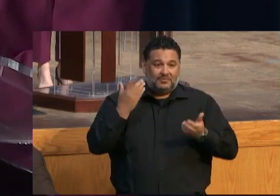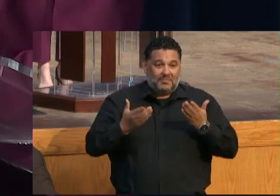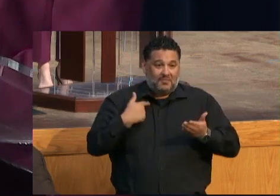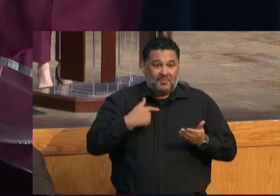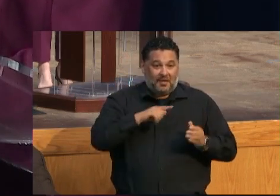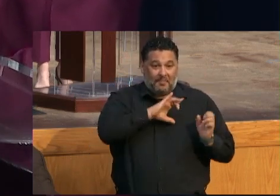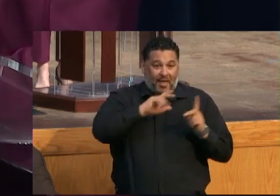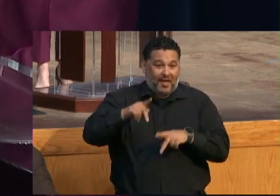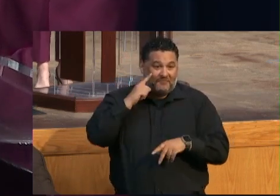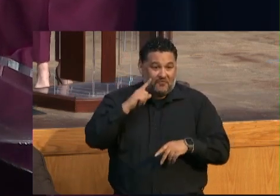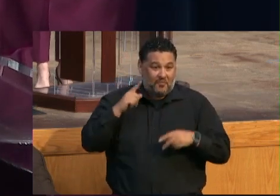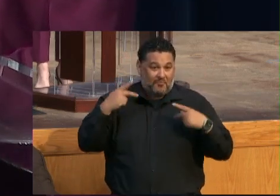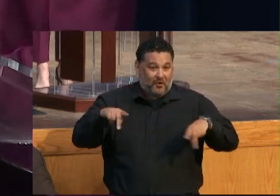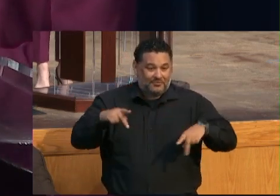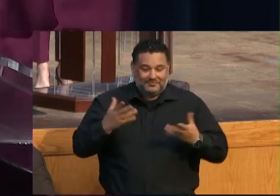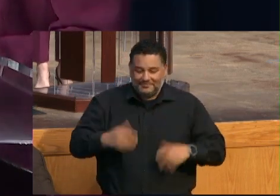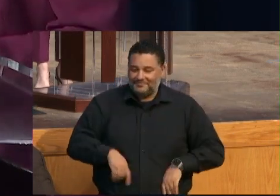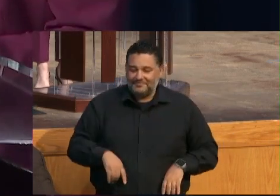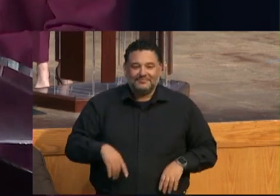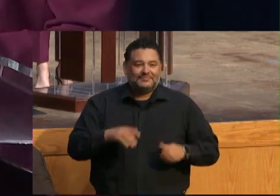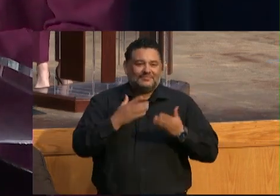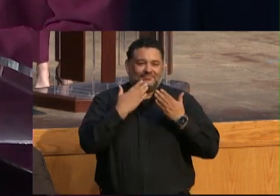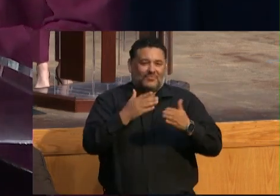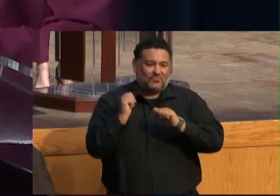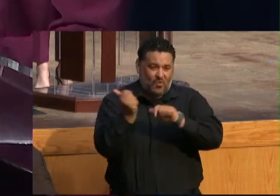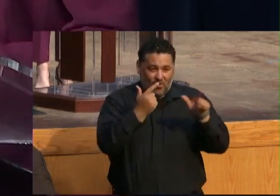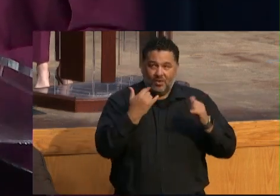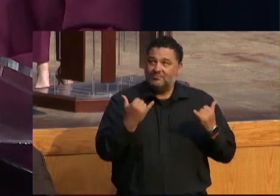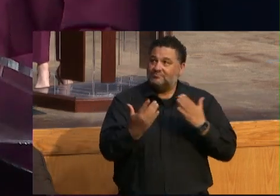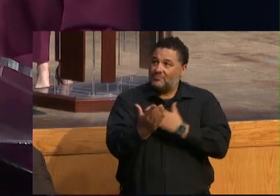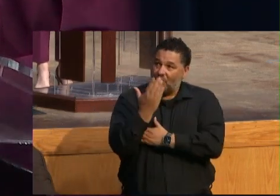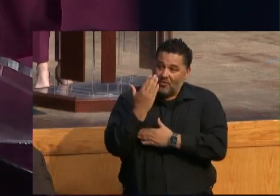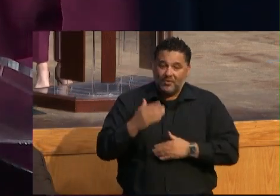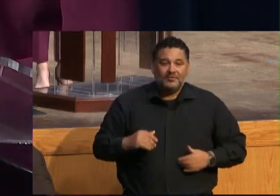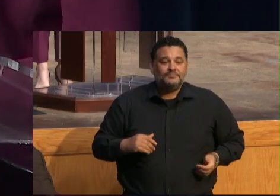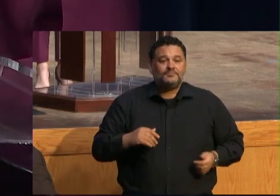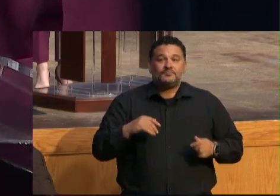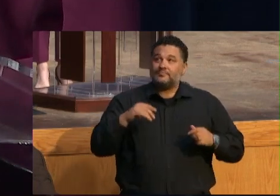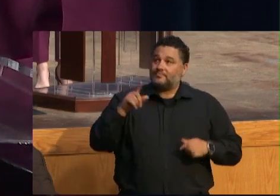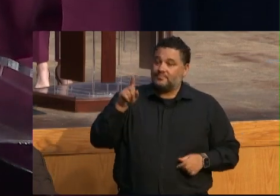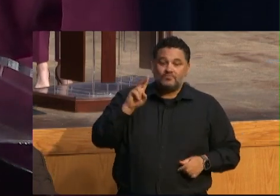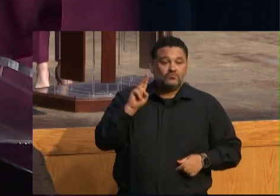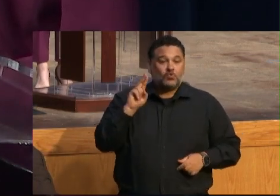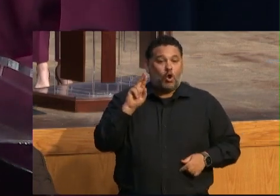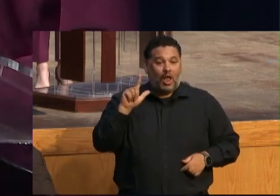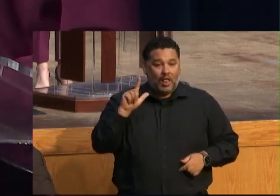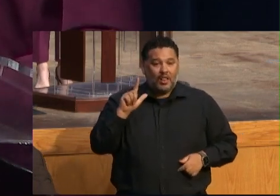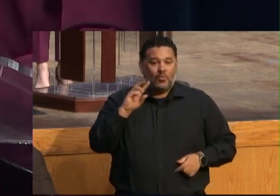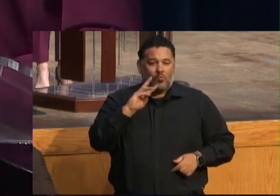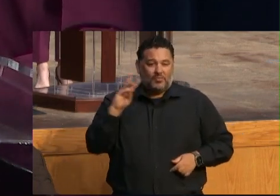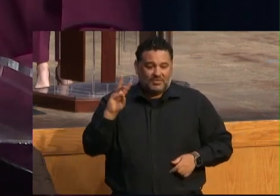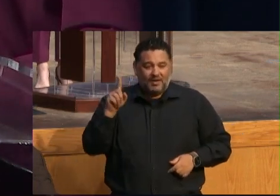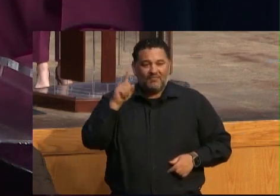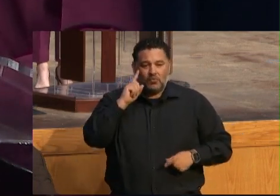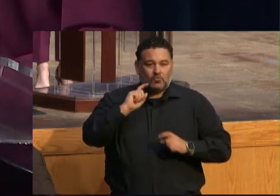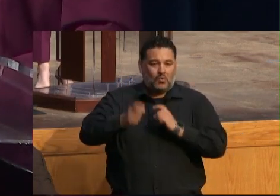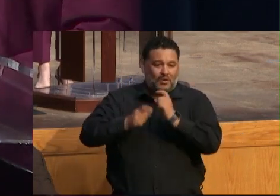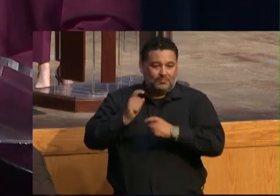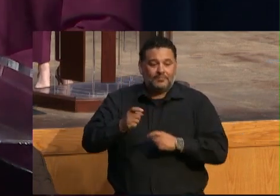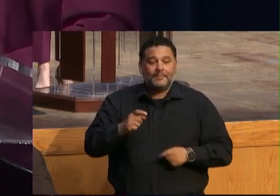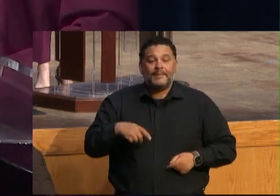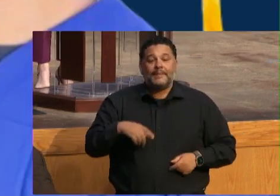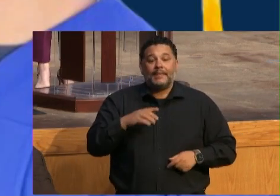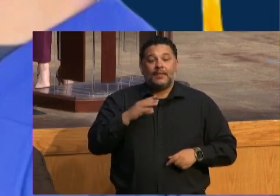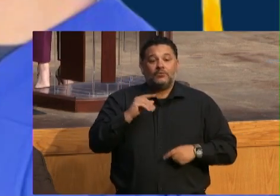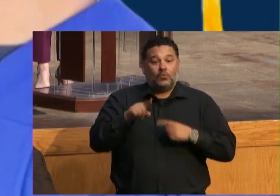party. Thank you all this morning. This is the URL to donate, and when there's an